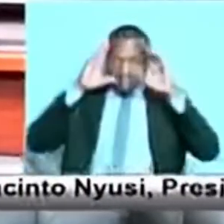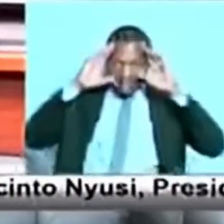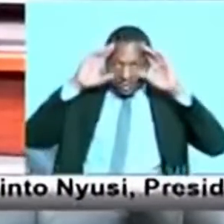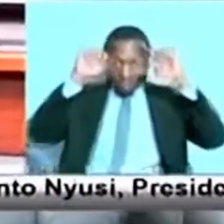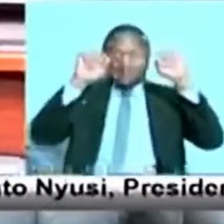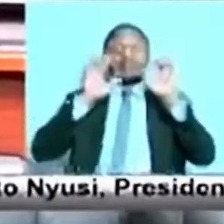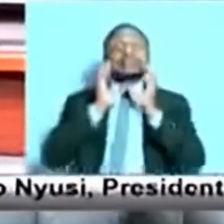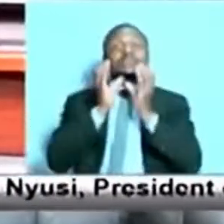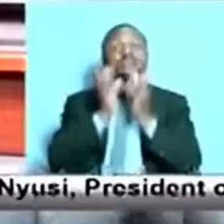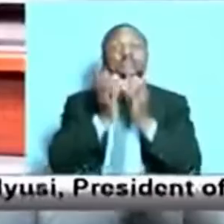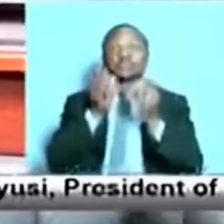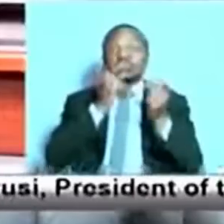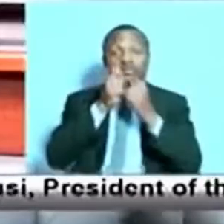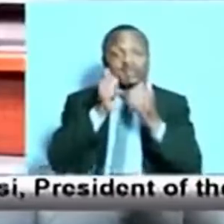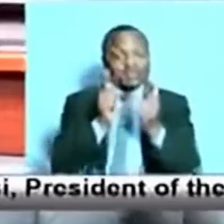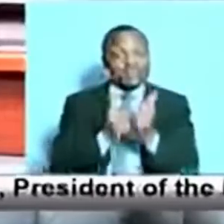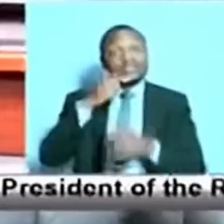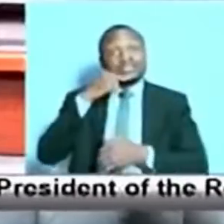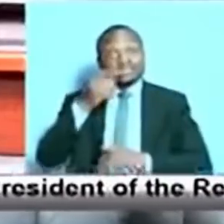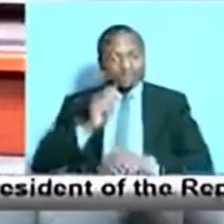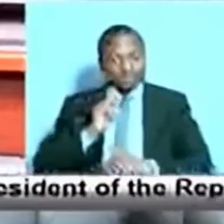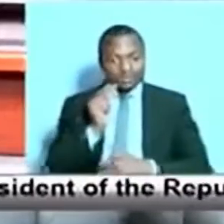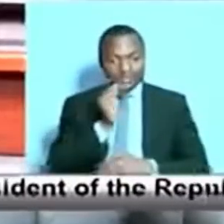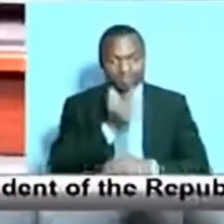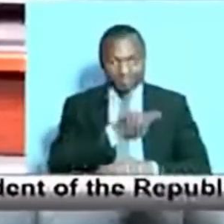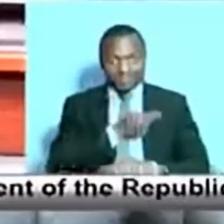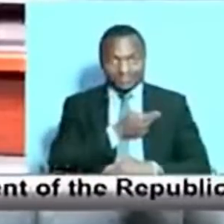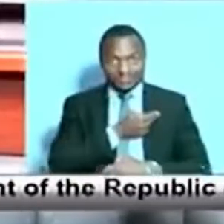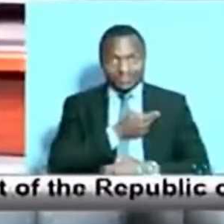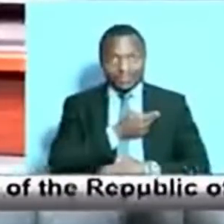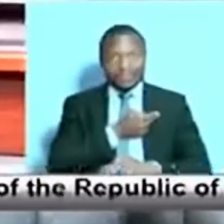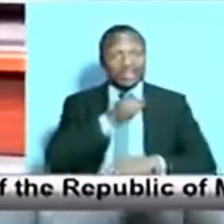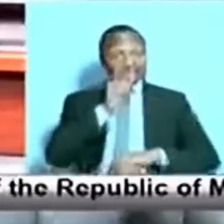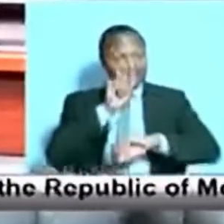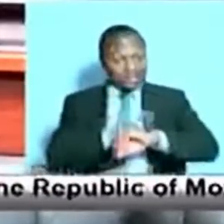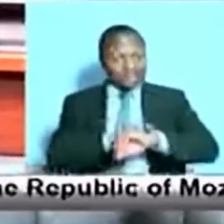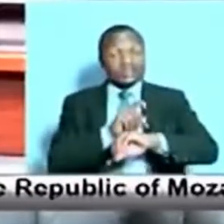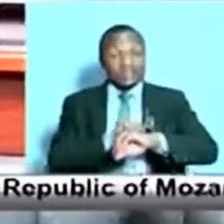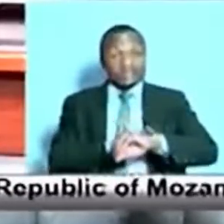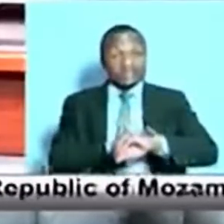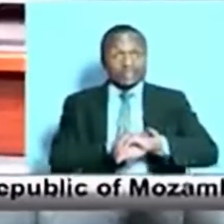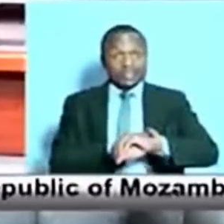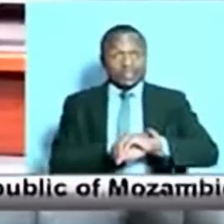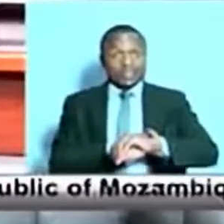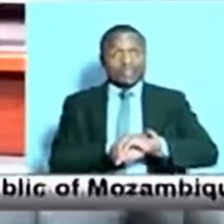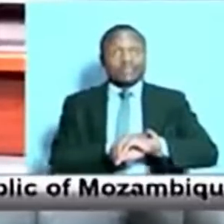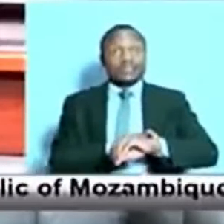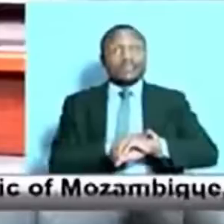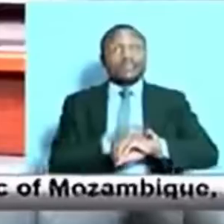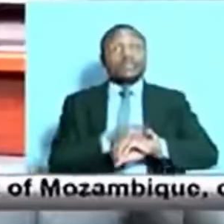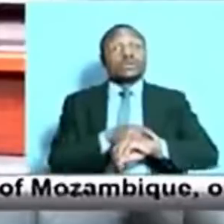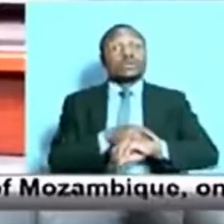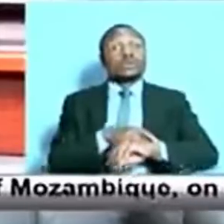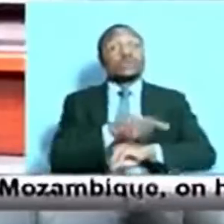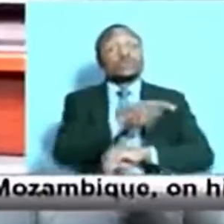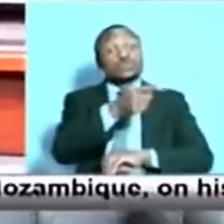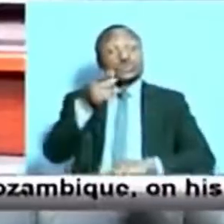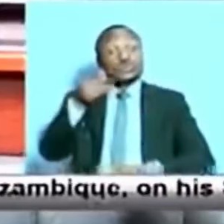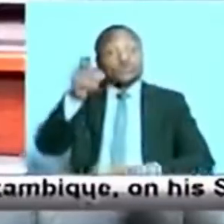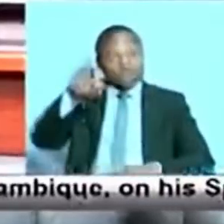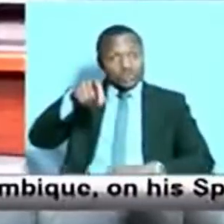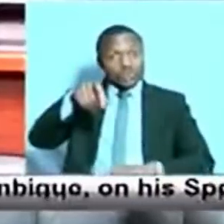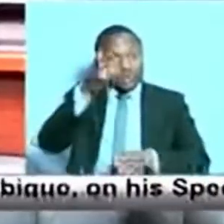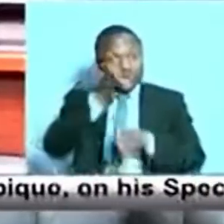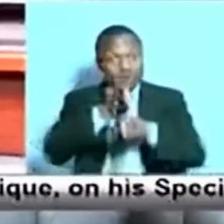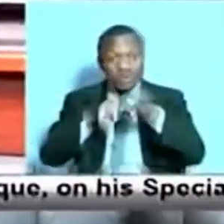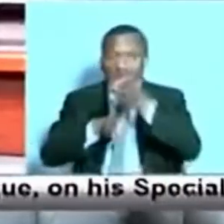of Mozambique did emphasize and say to us, even when he was passing in this role, that it's you who needs to build this